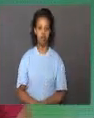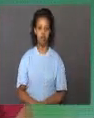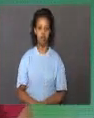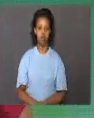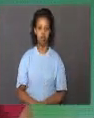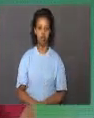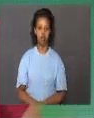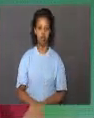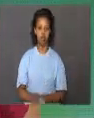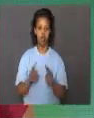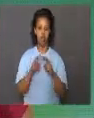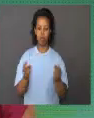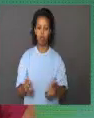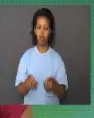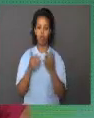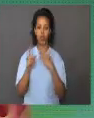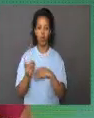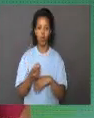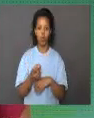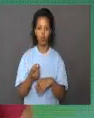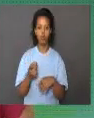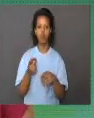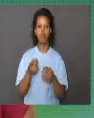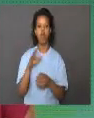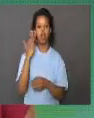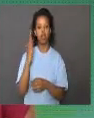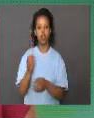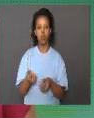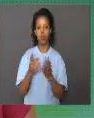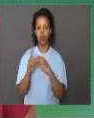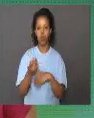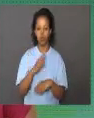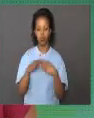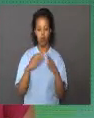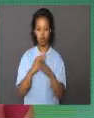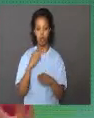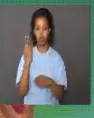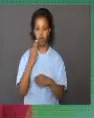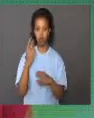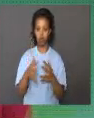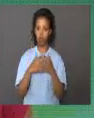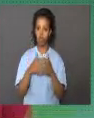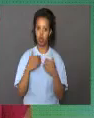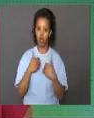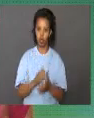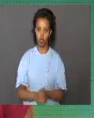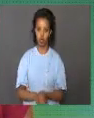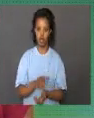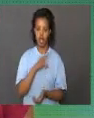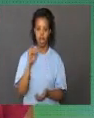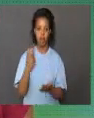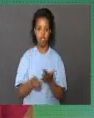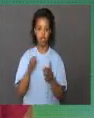There are many different items that are used by biologists. We could spend